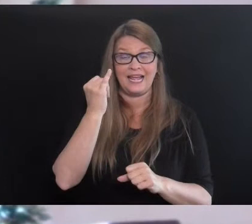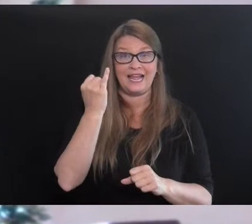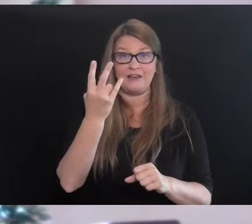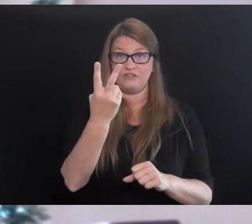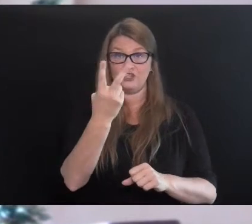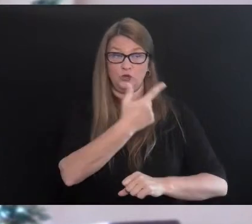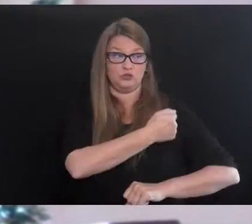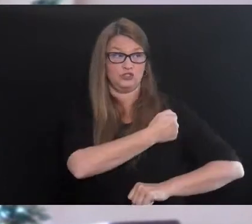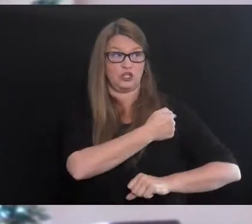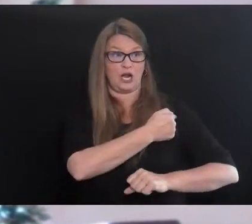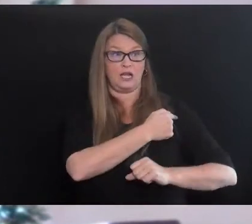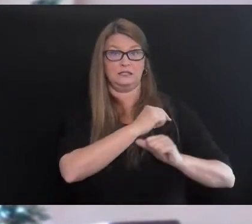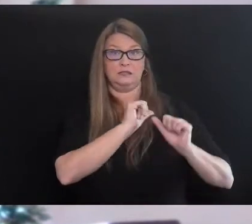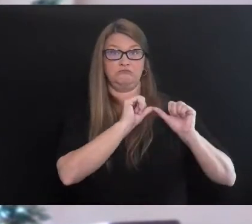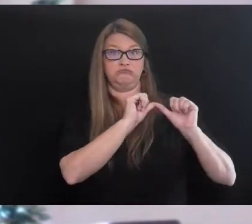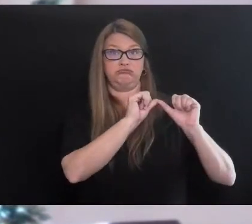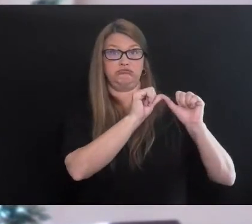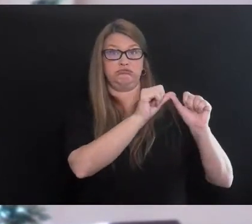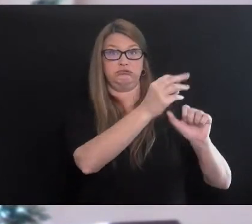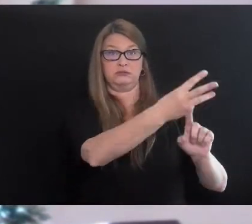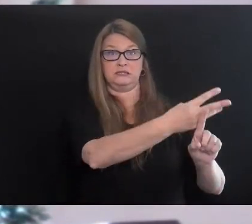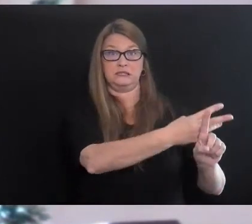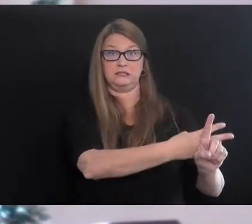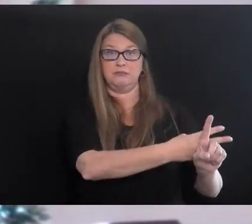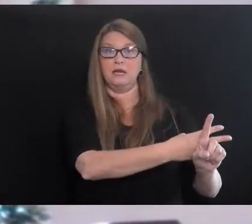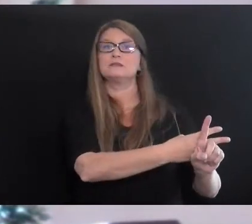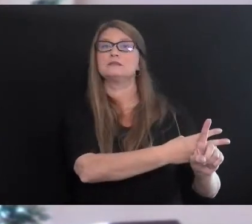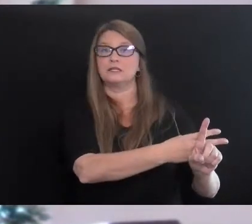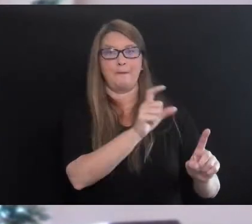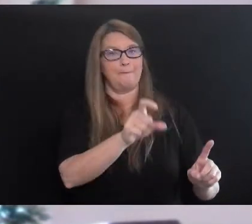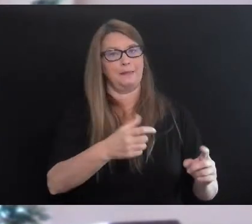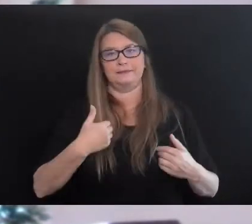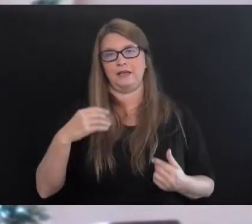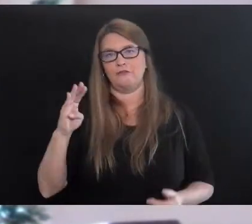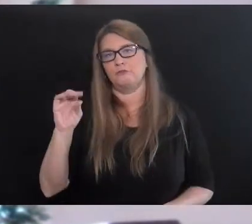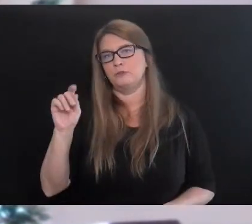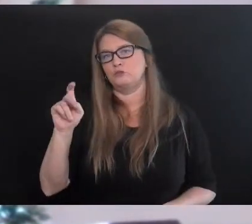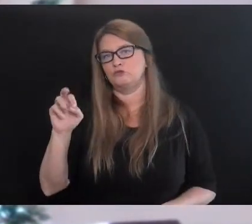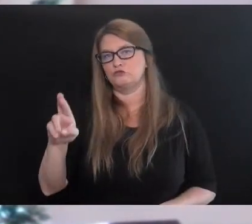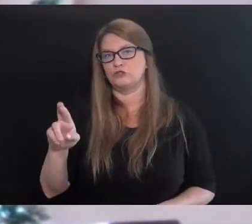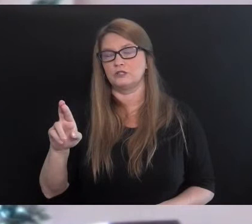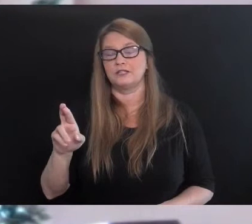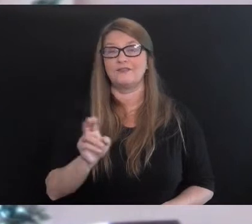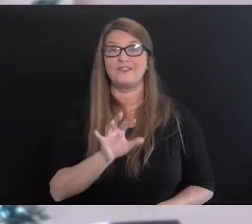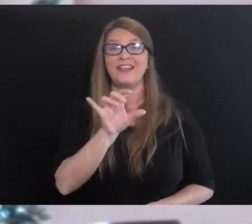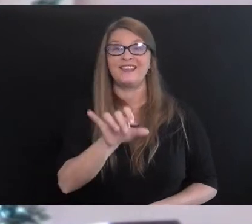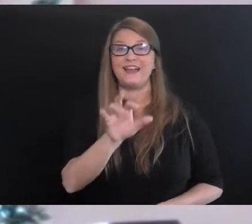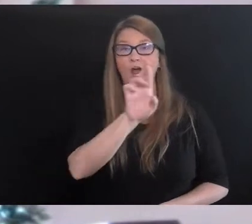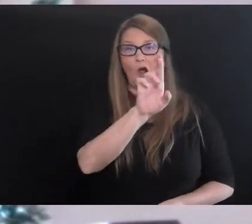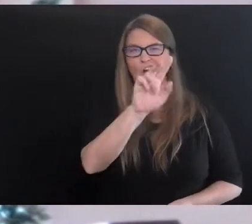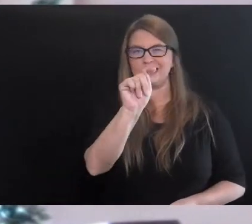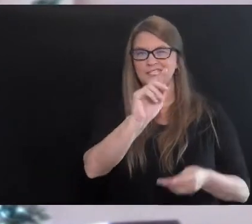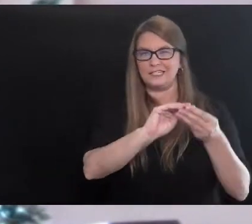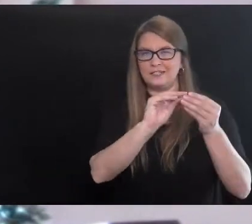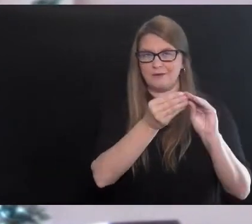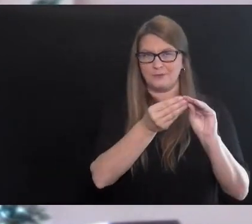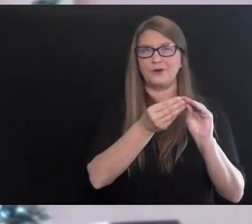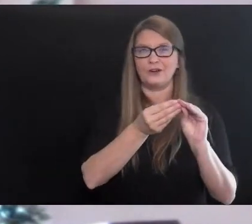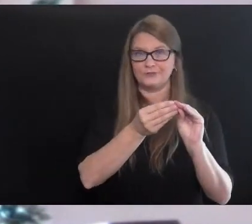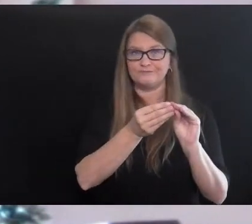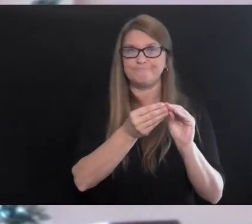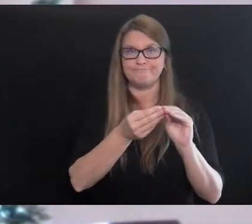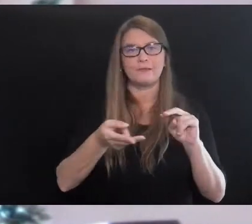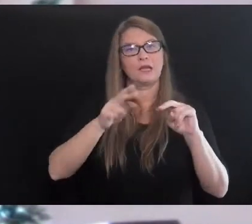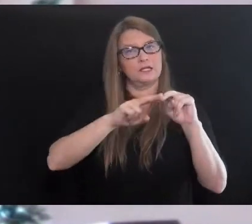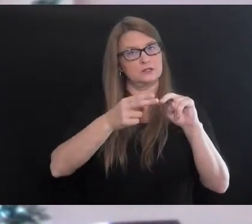or longer since the second dose. And we also know that our RT value, our reproductive score, continues to go up,